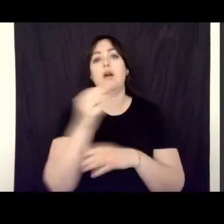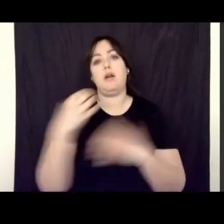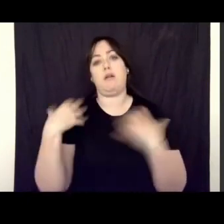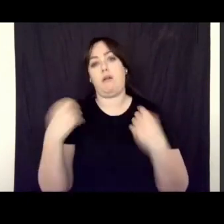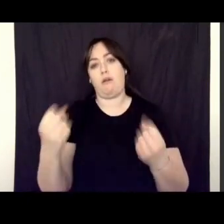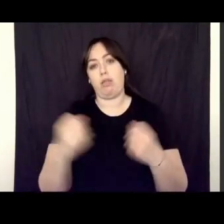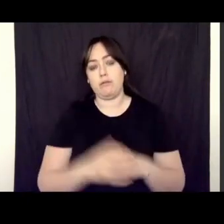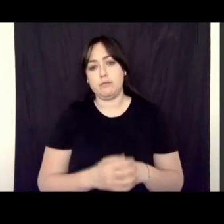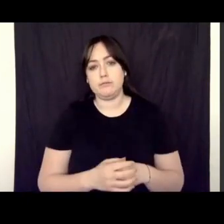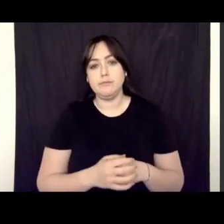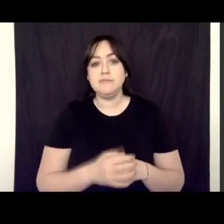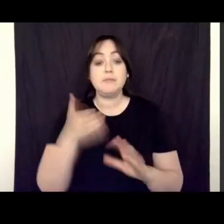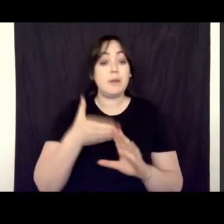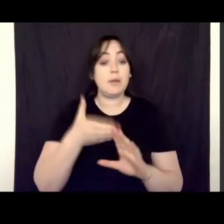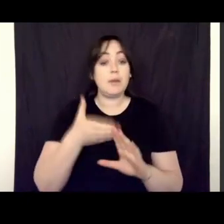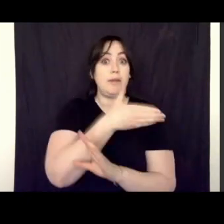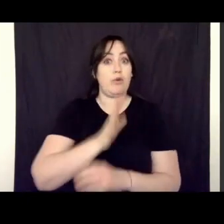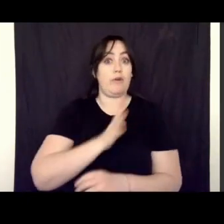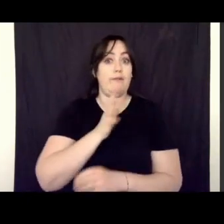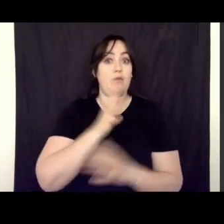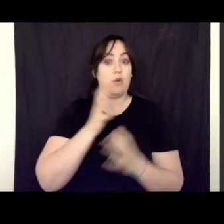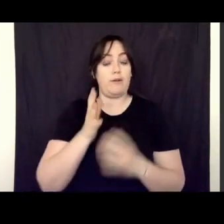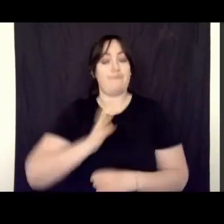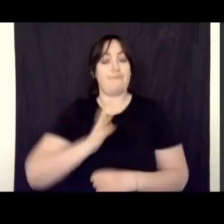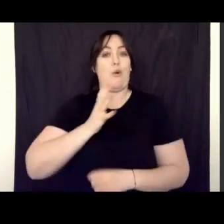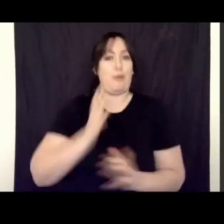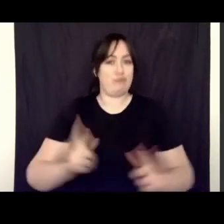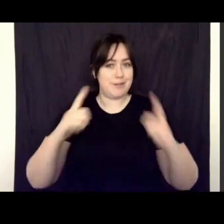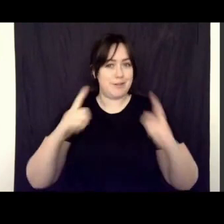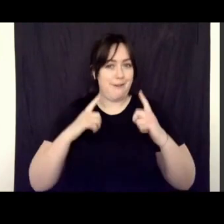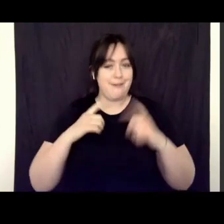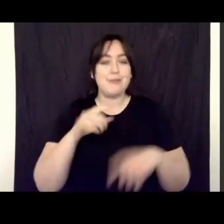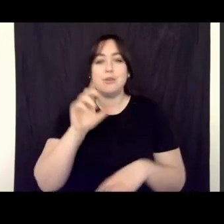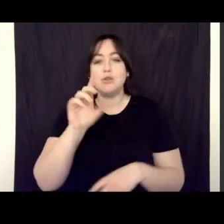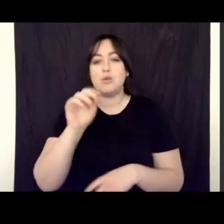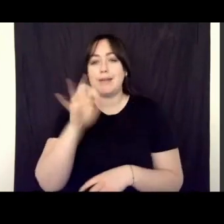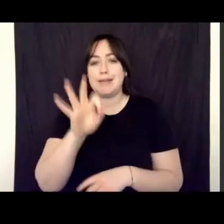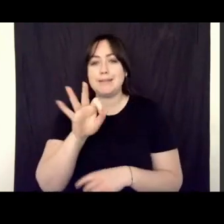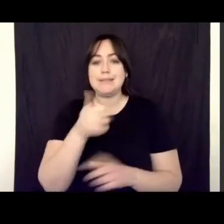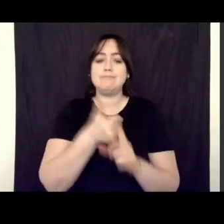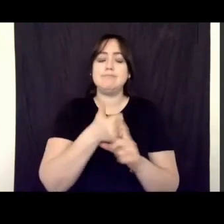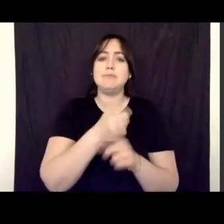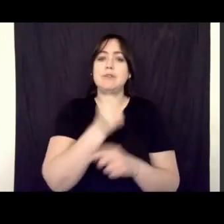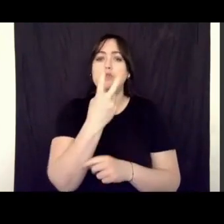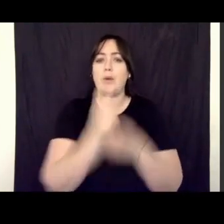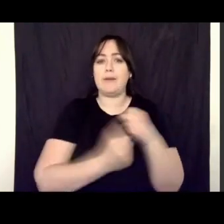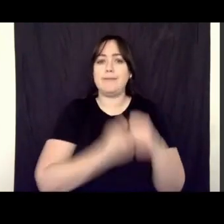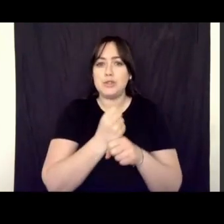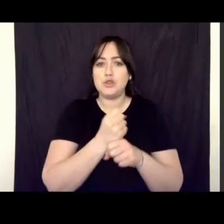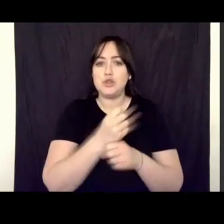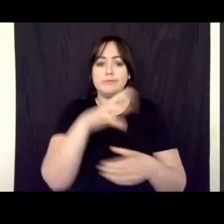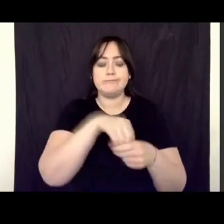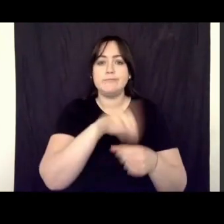health. Prior to his formal retirement in 2019, he spent 12 years at the Department of Analysis and Epidemiology